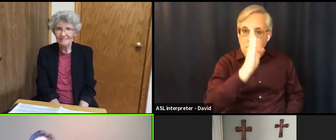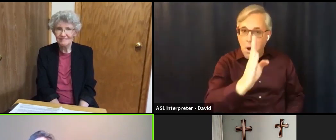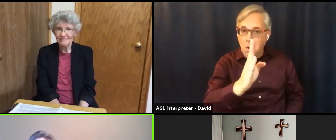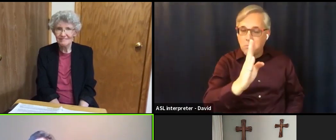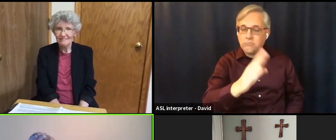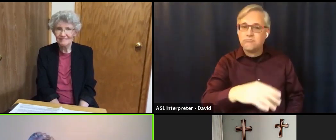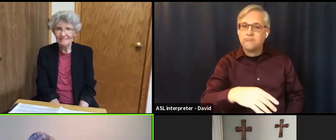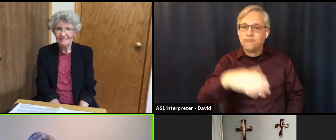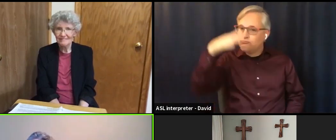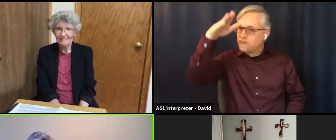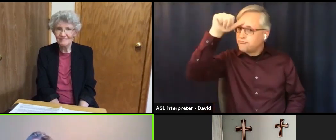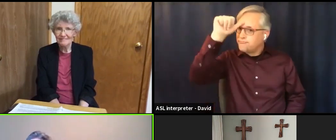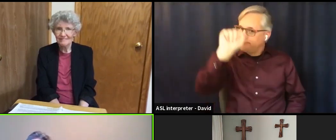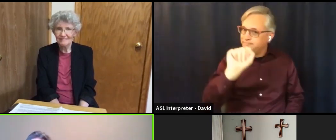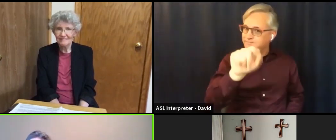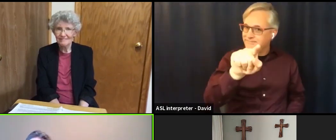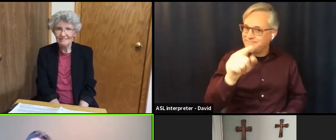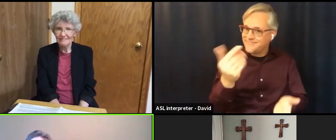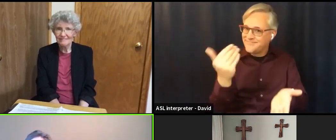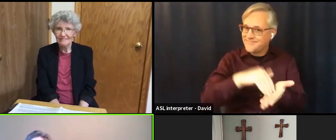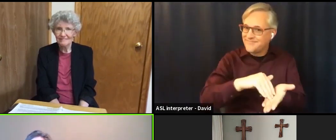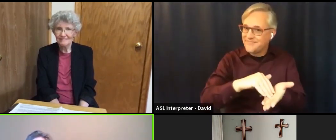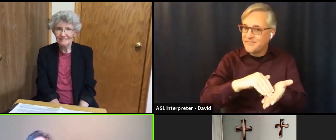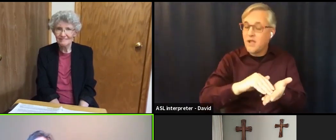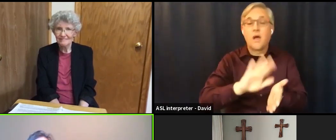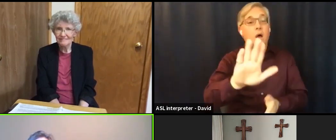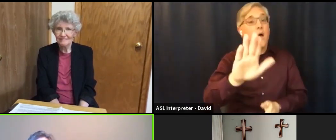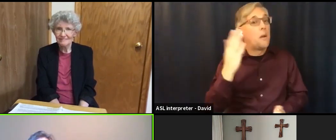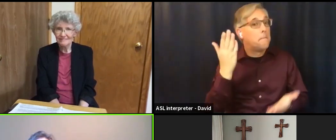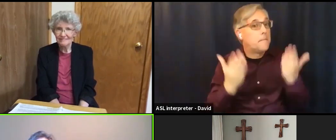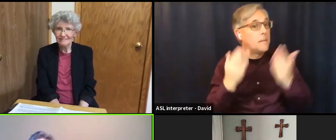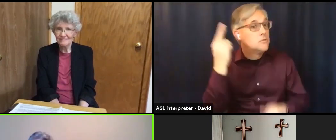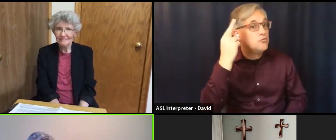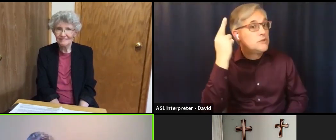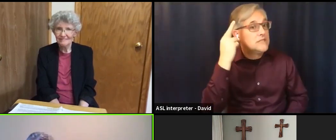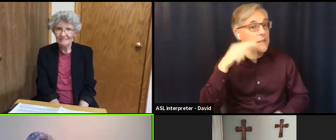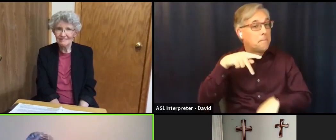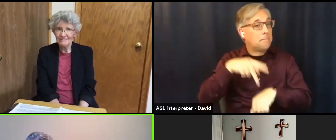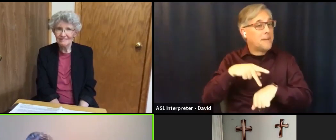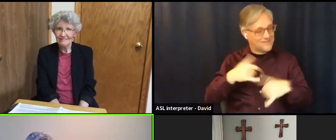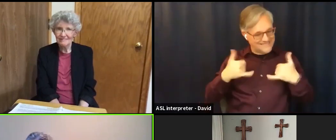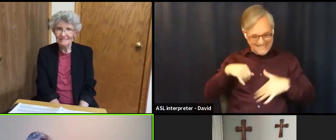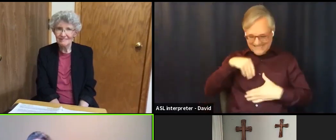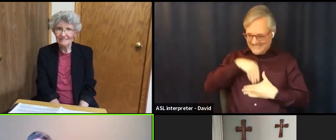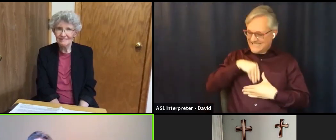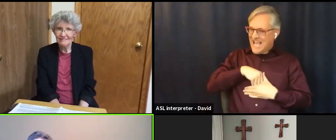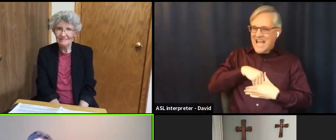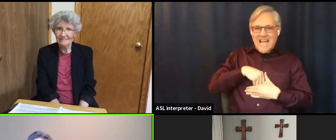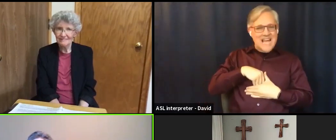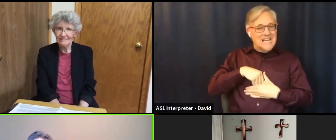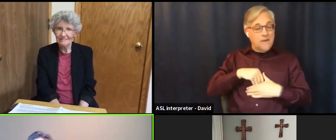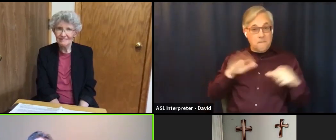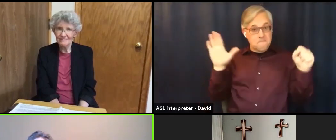this is probably because Peter may not believe yet in himself.